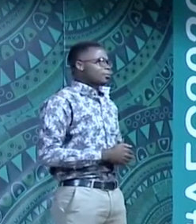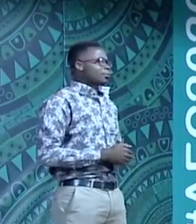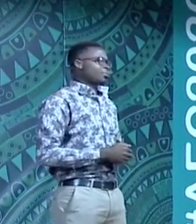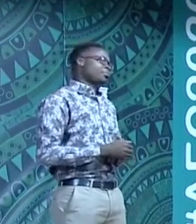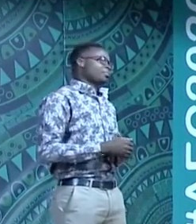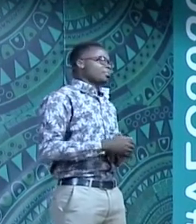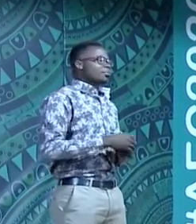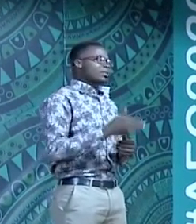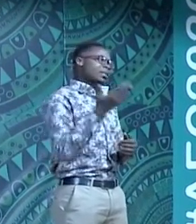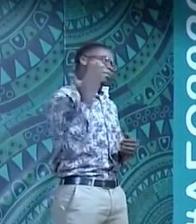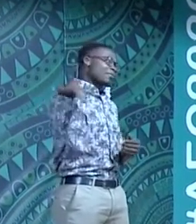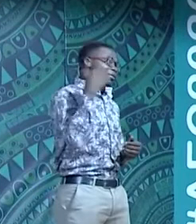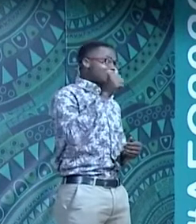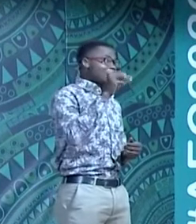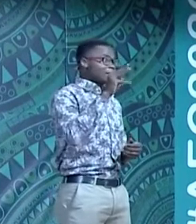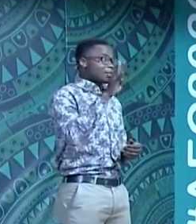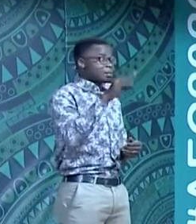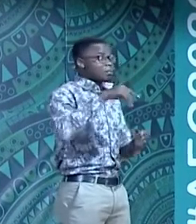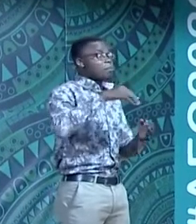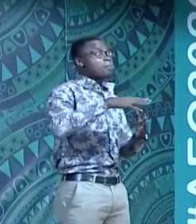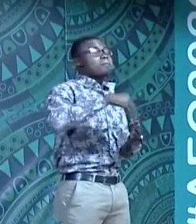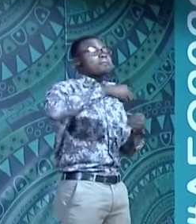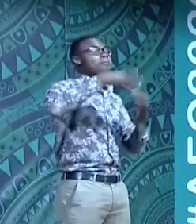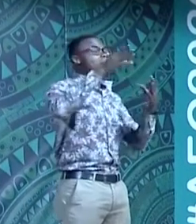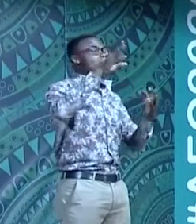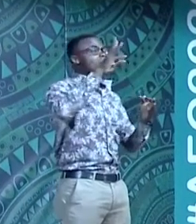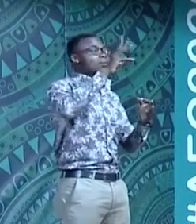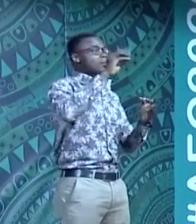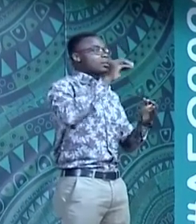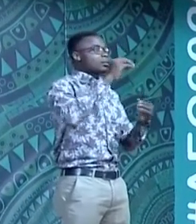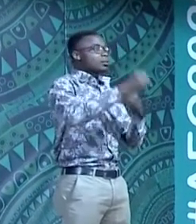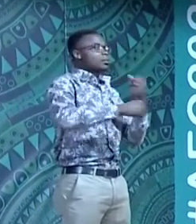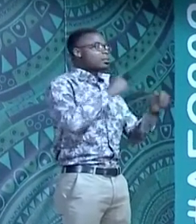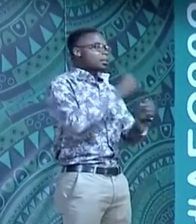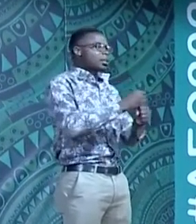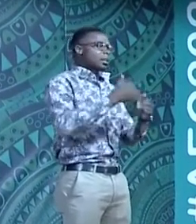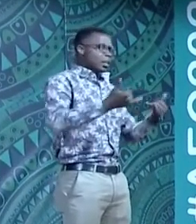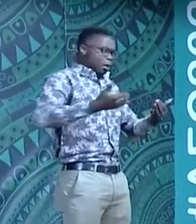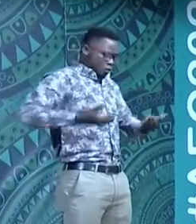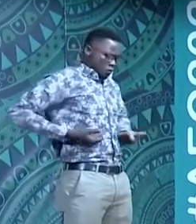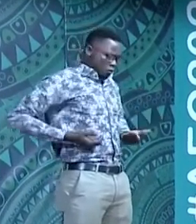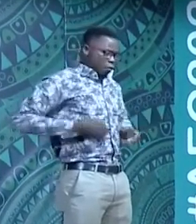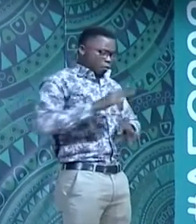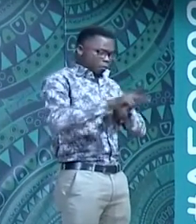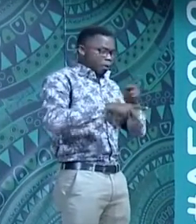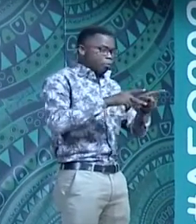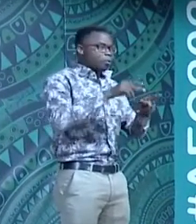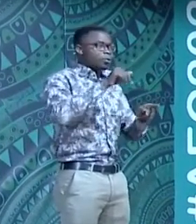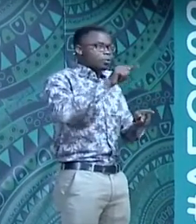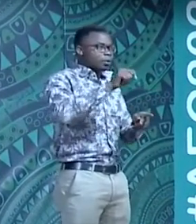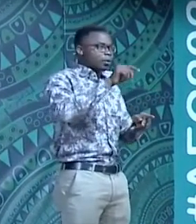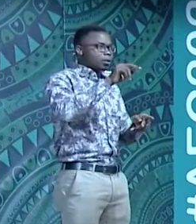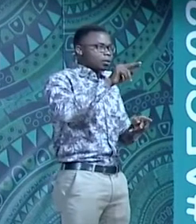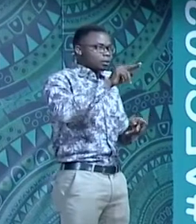years old. So when will the young people of Tanzania take over leadership?